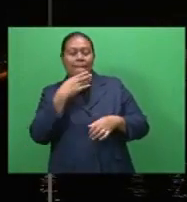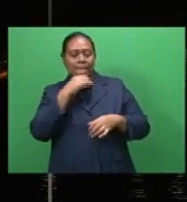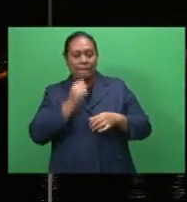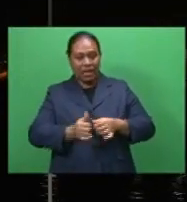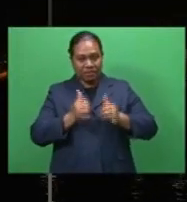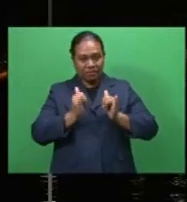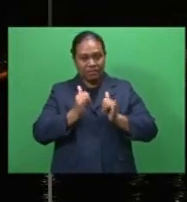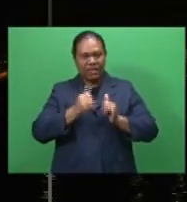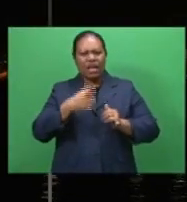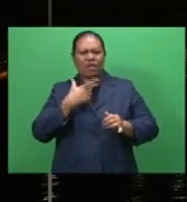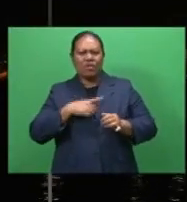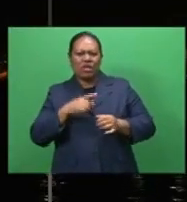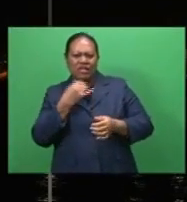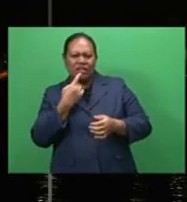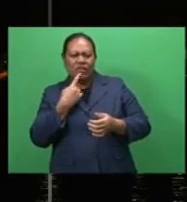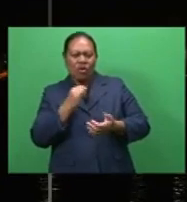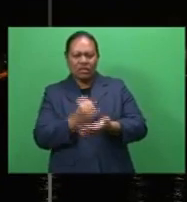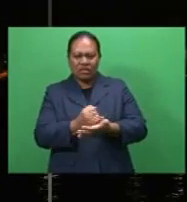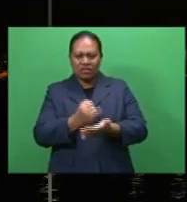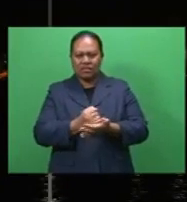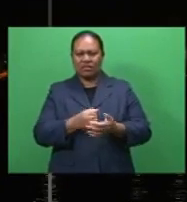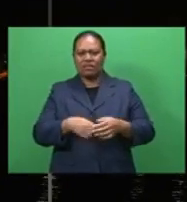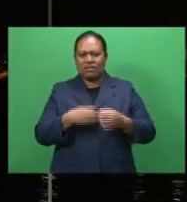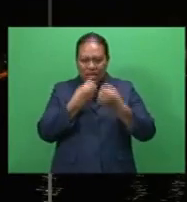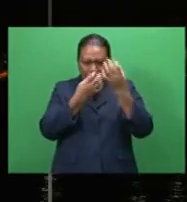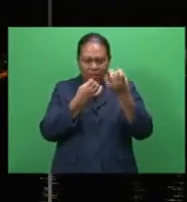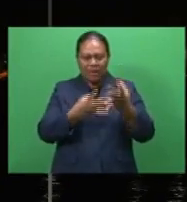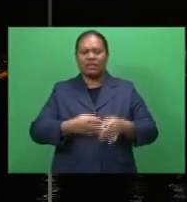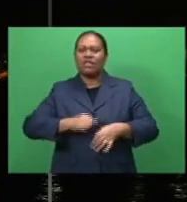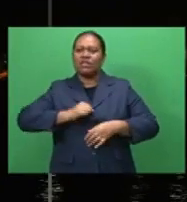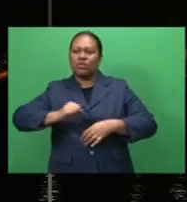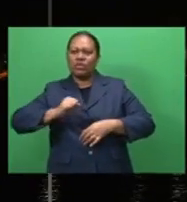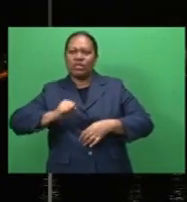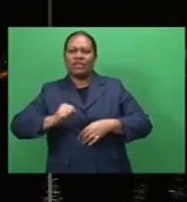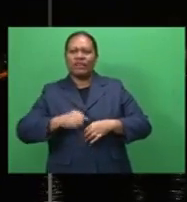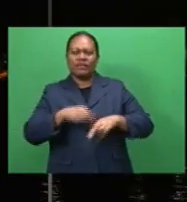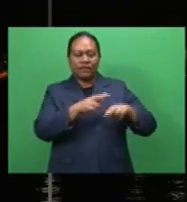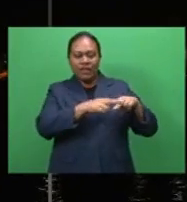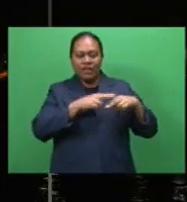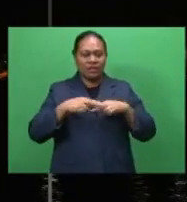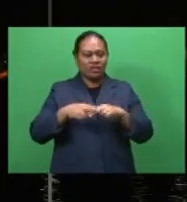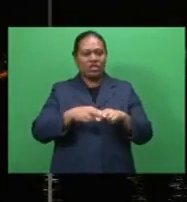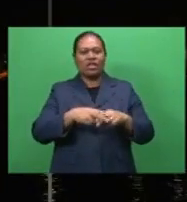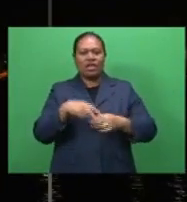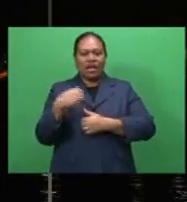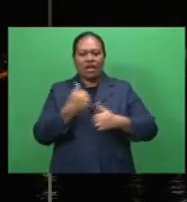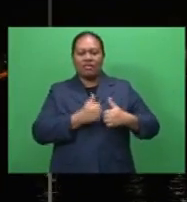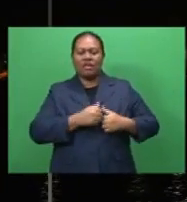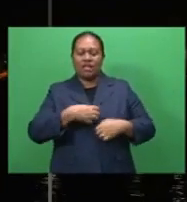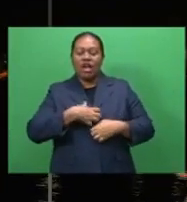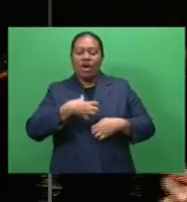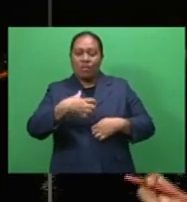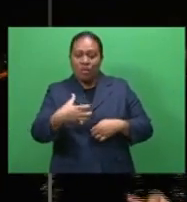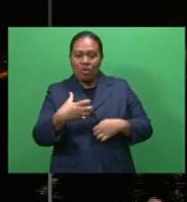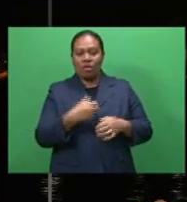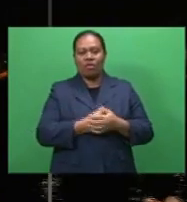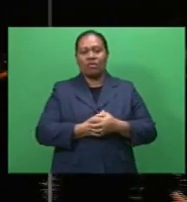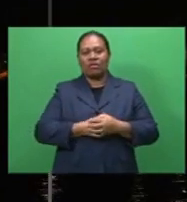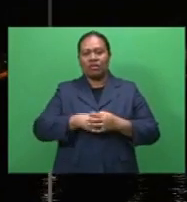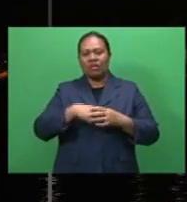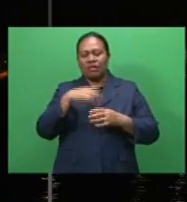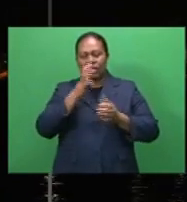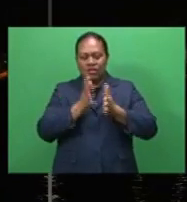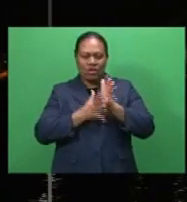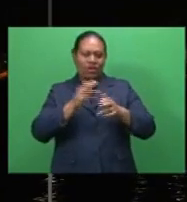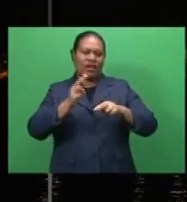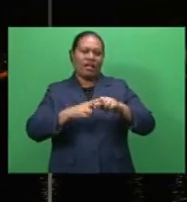alleged electoral offences. And UK rejects Fijian troops' claims. Now for these stories and others, tune in daily to our